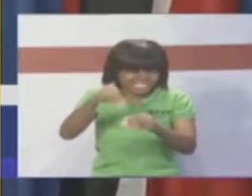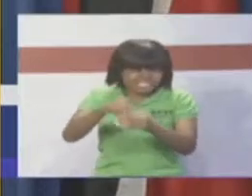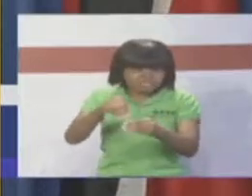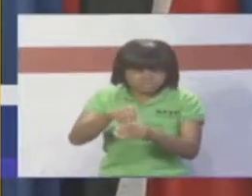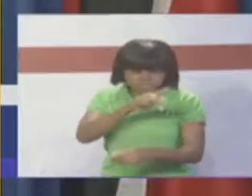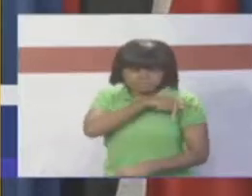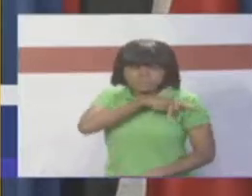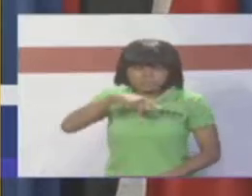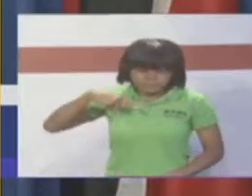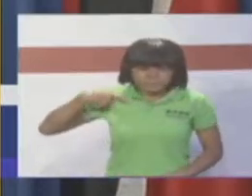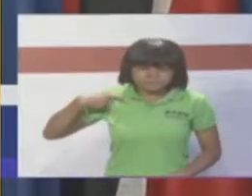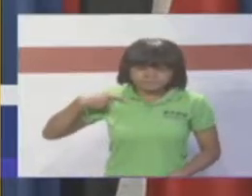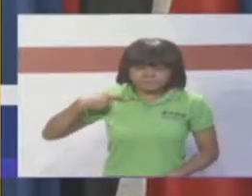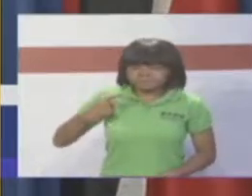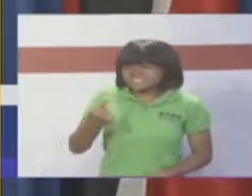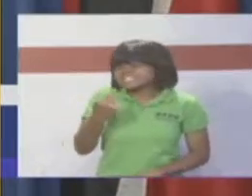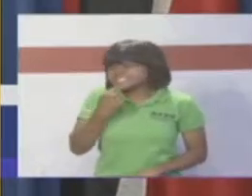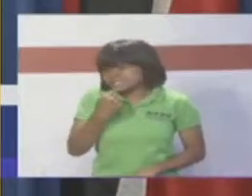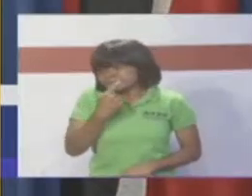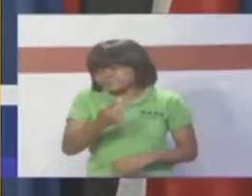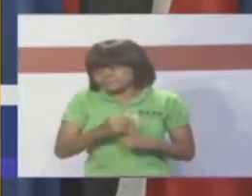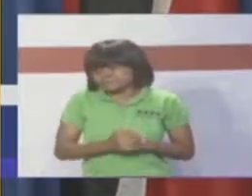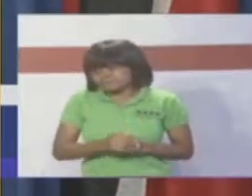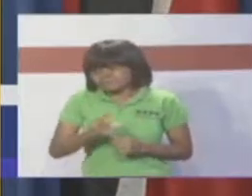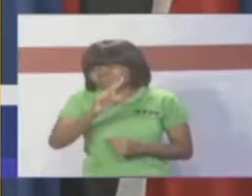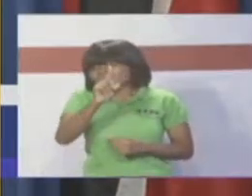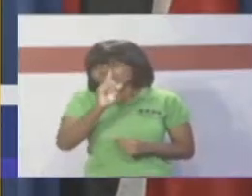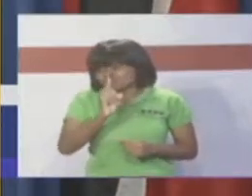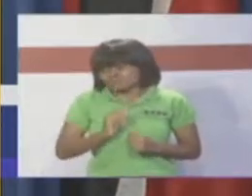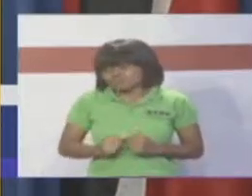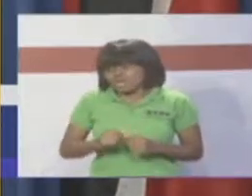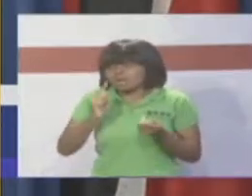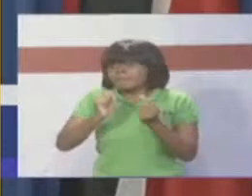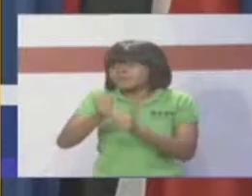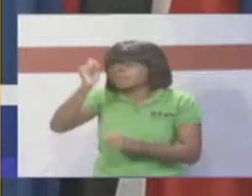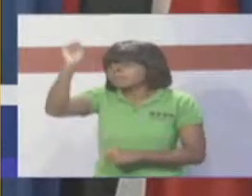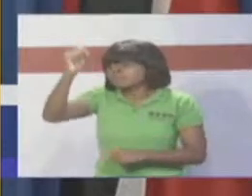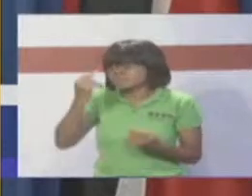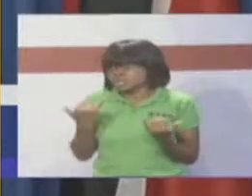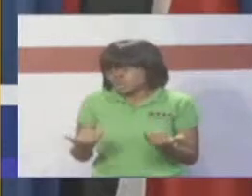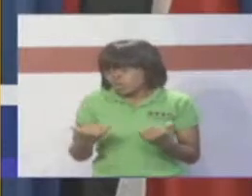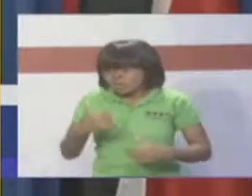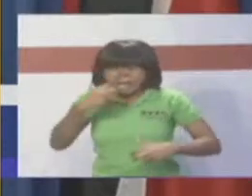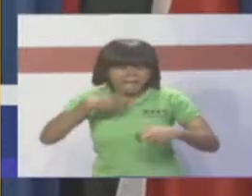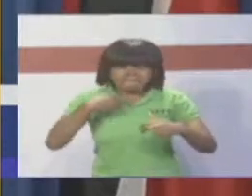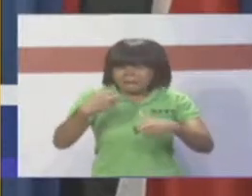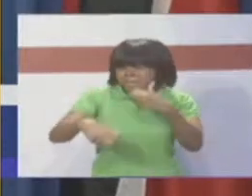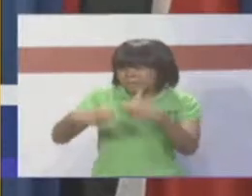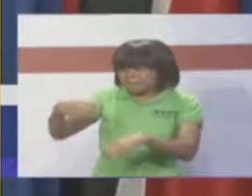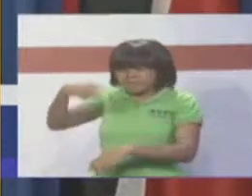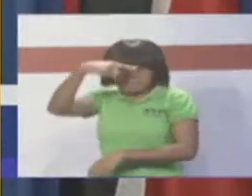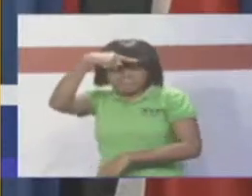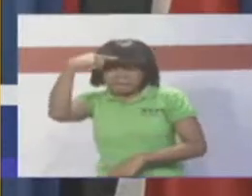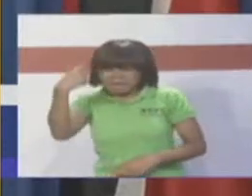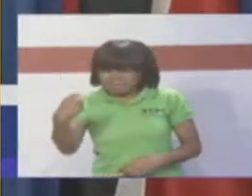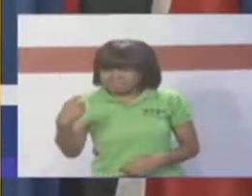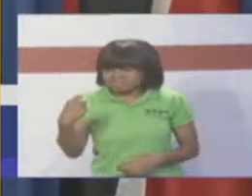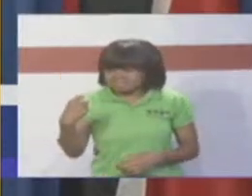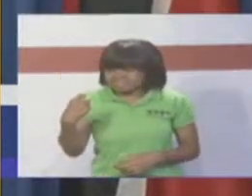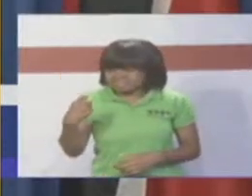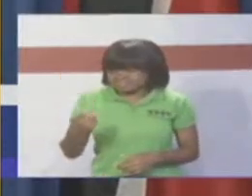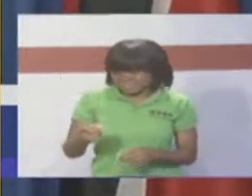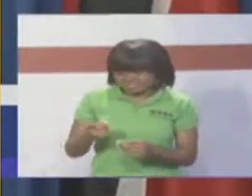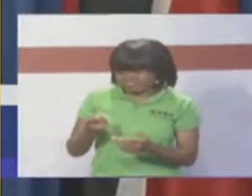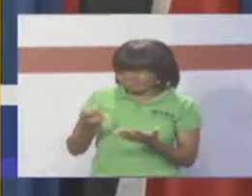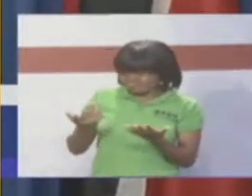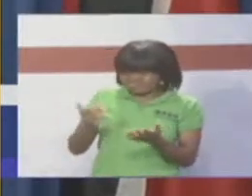place blame for the circumstances that we are heading into, or that we are into, on the healthcare givers of